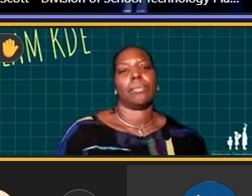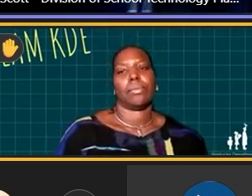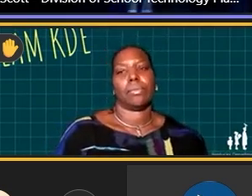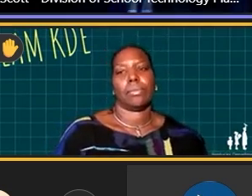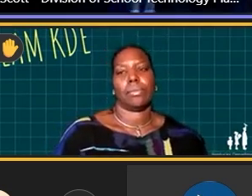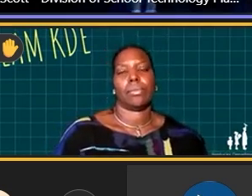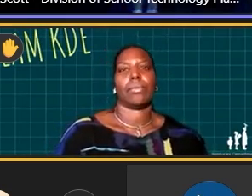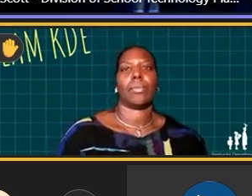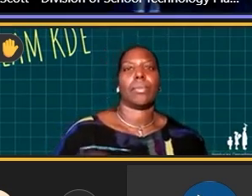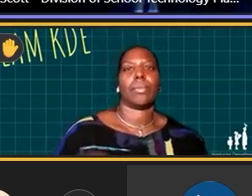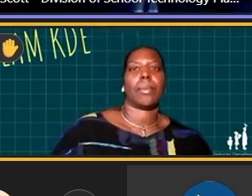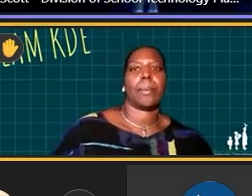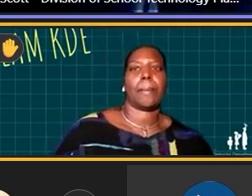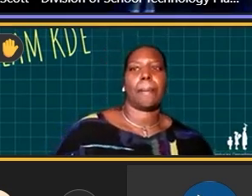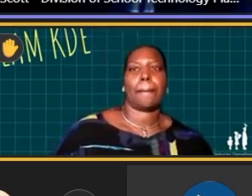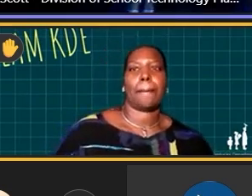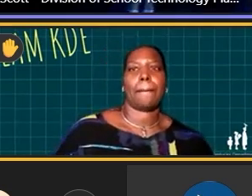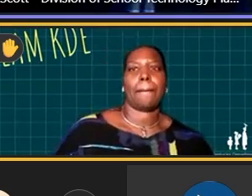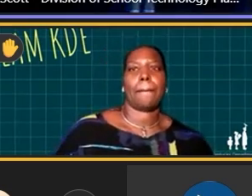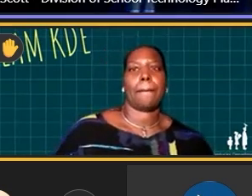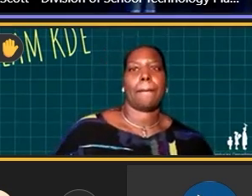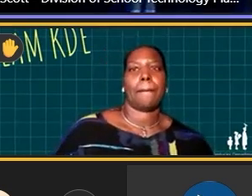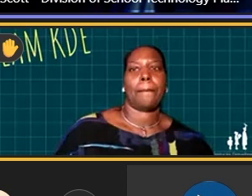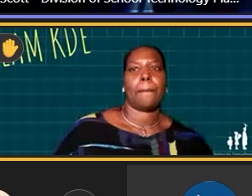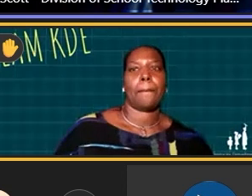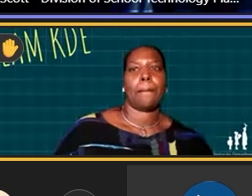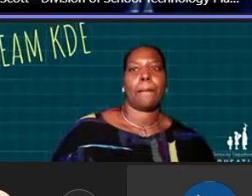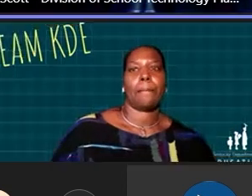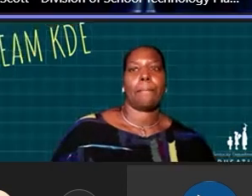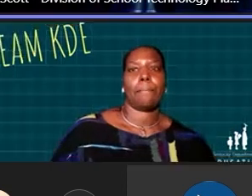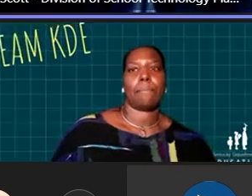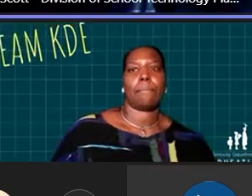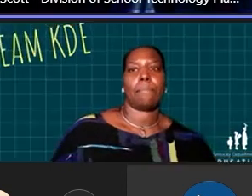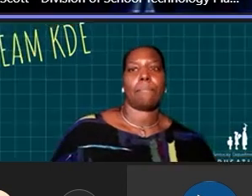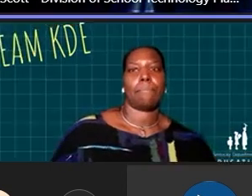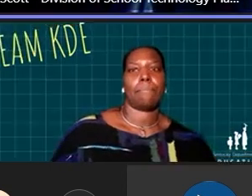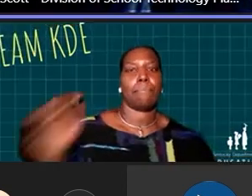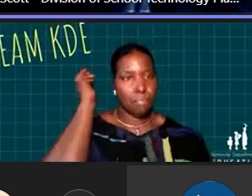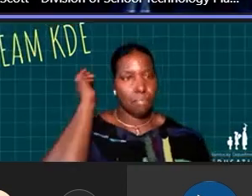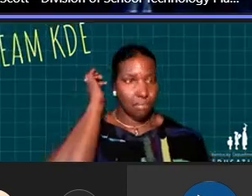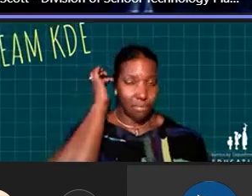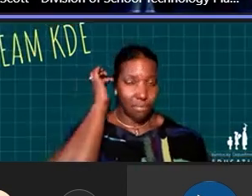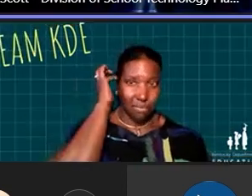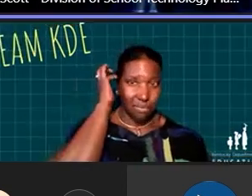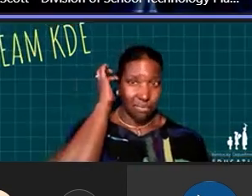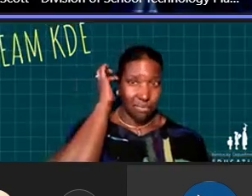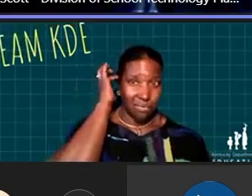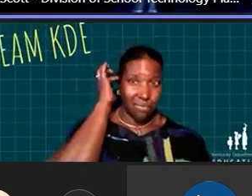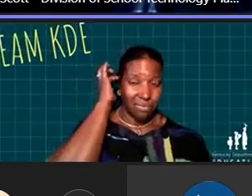Yes, and we will get into some details about that further on. So I'm gonna, if you'll